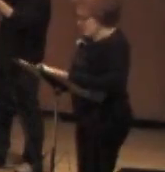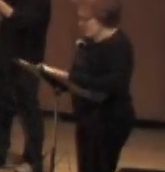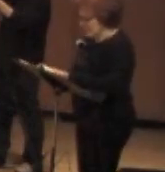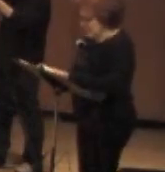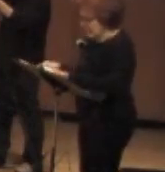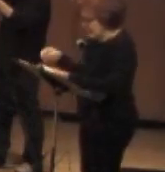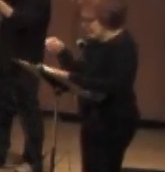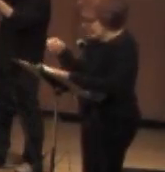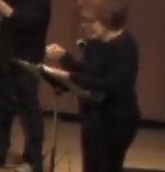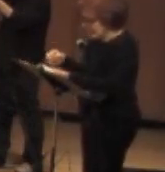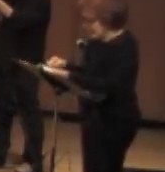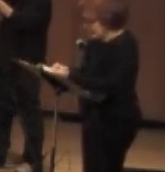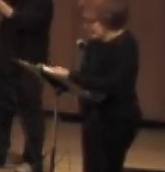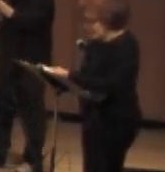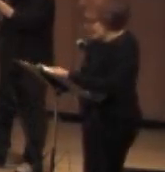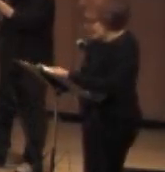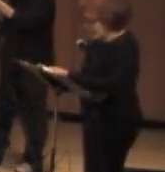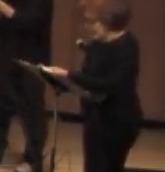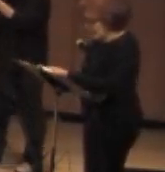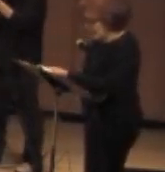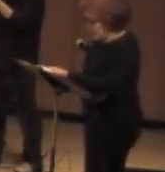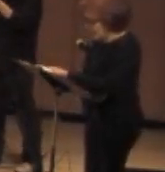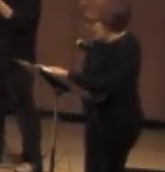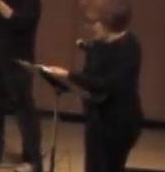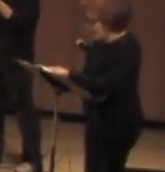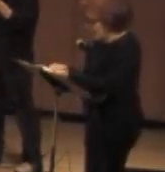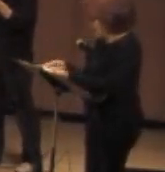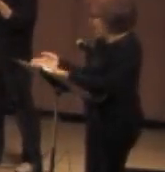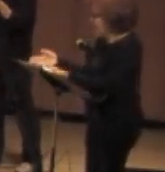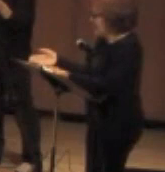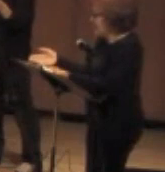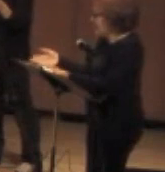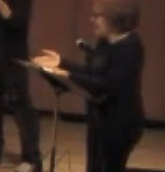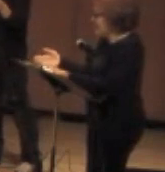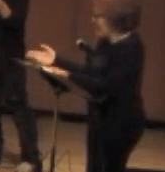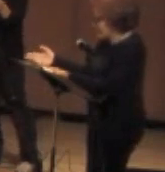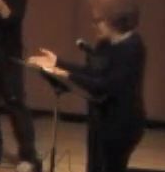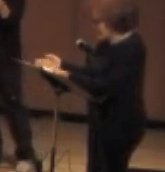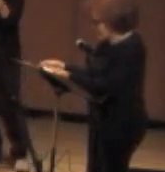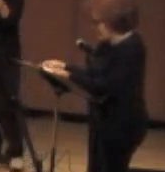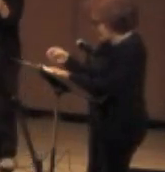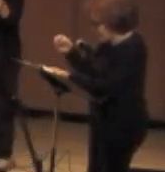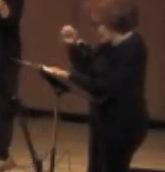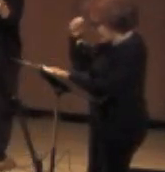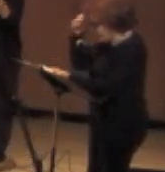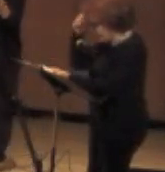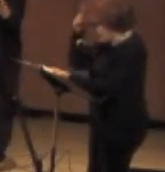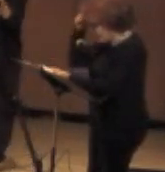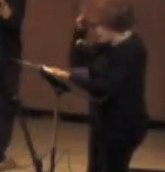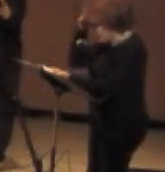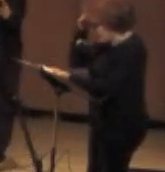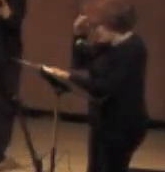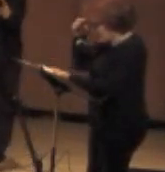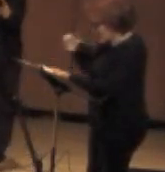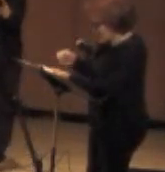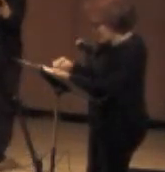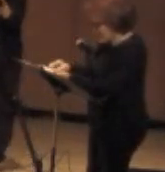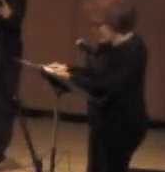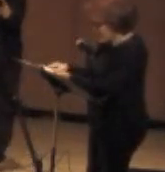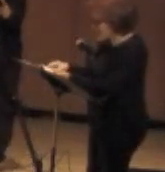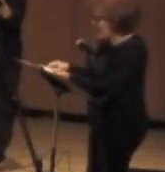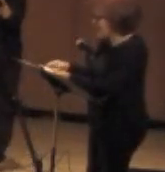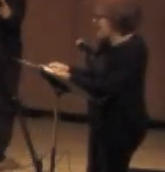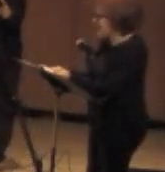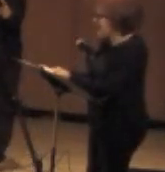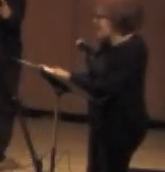yeah hey now why why are you standing like that don't stand